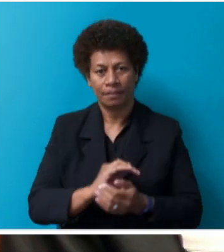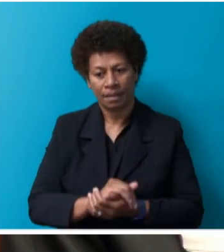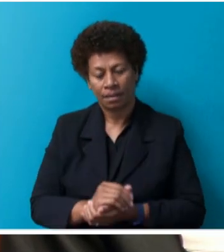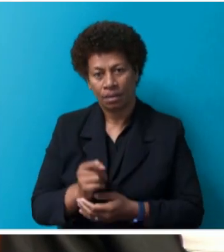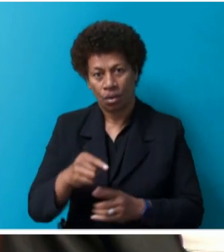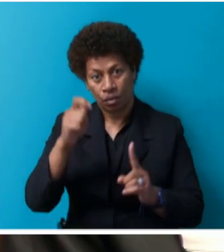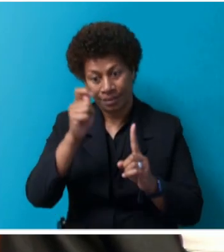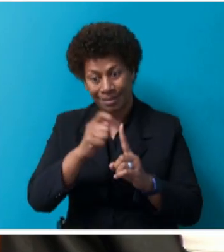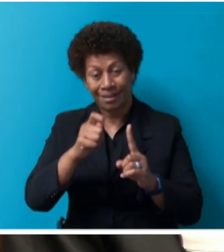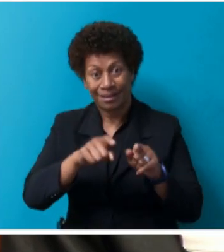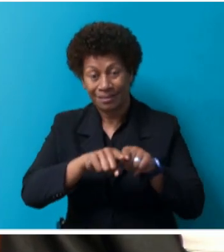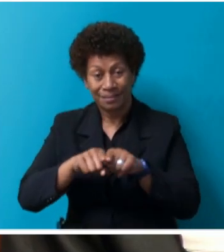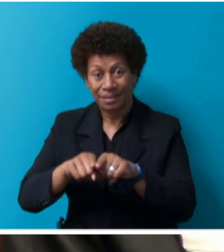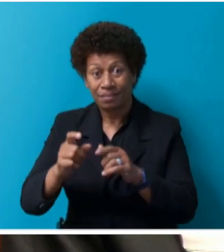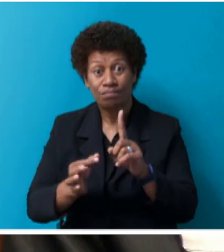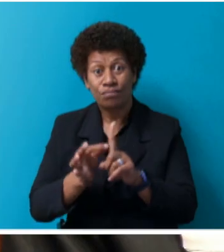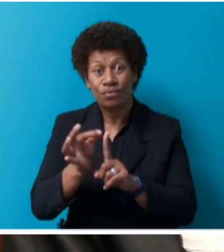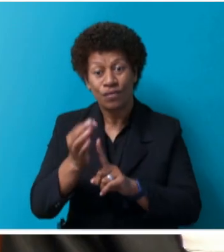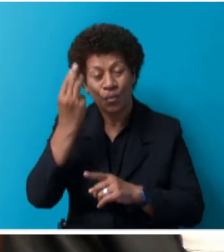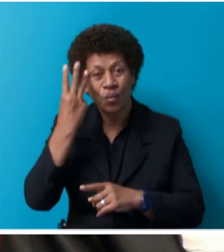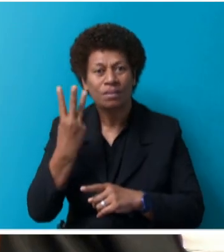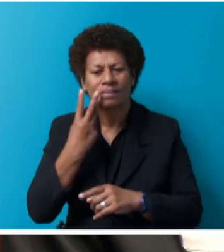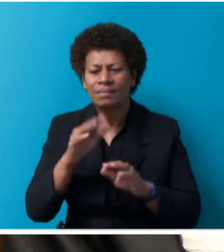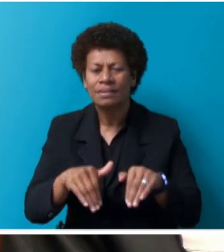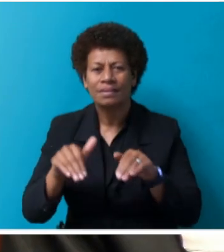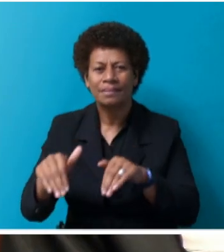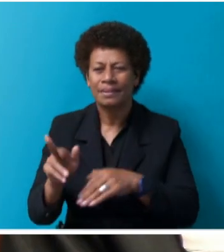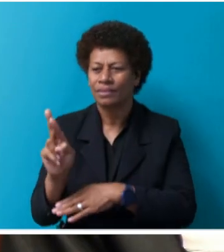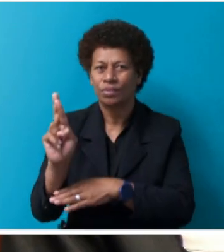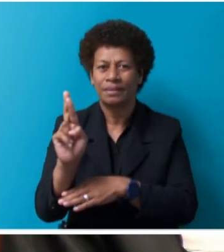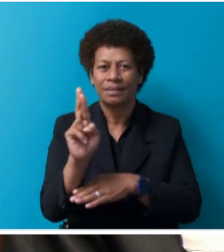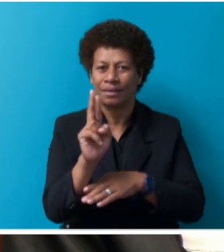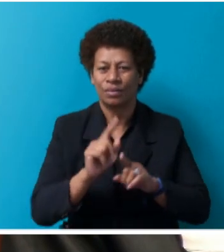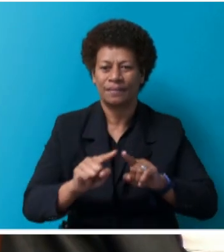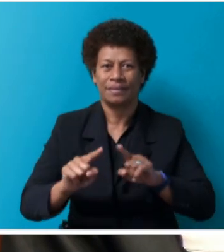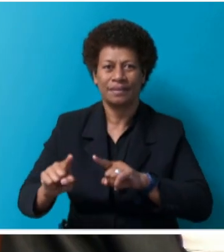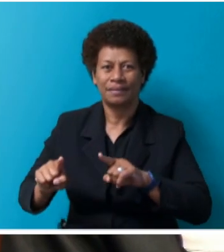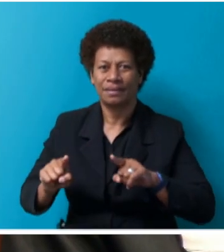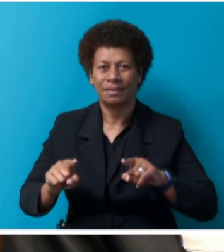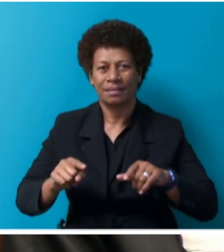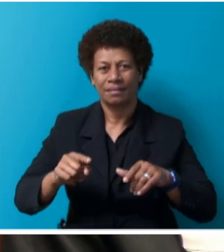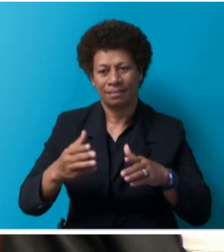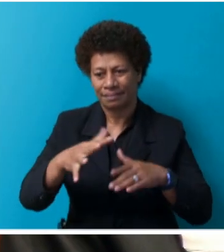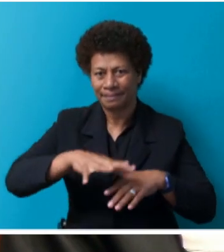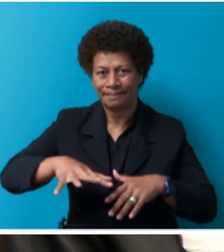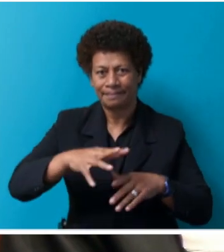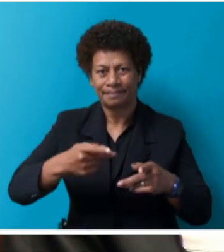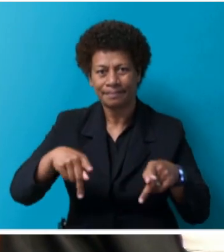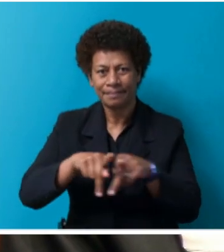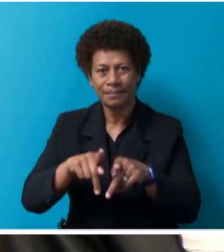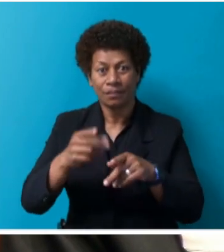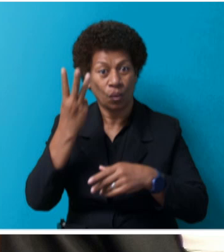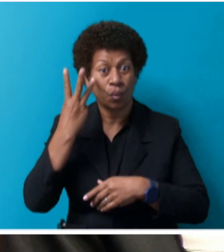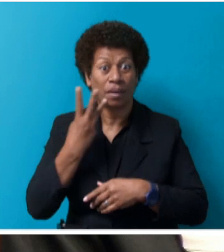to significantly improve women's participation and representation across key sectors and settings. For instance, women's